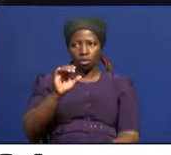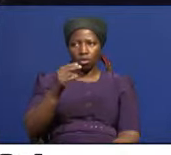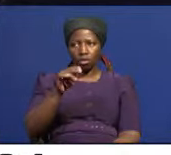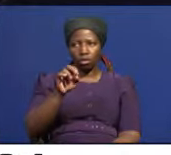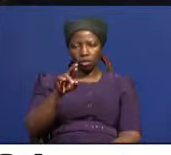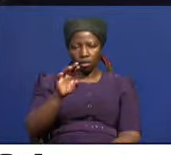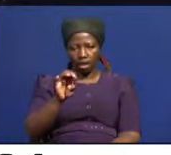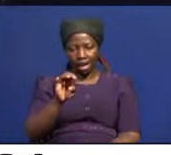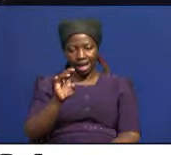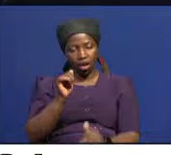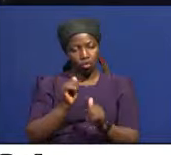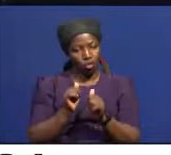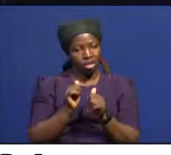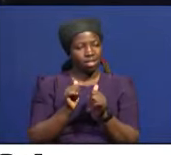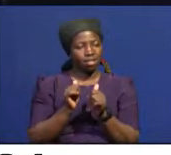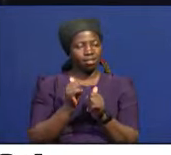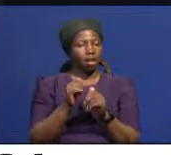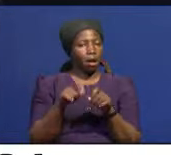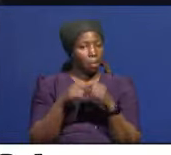cartels,